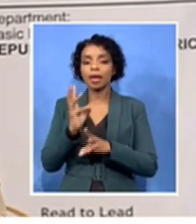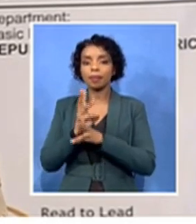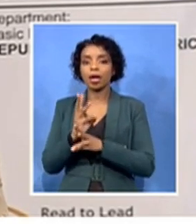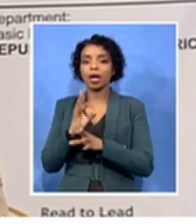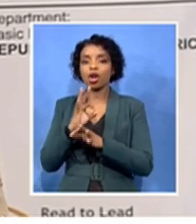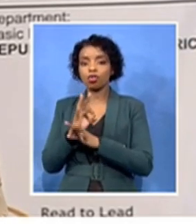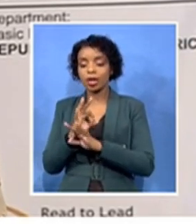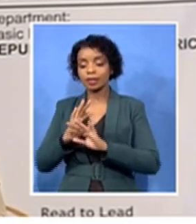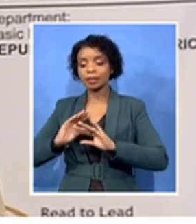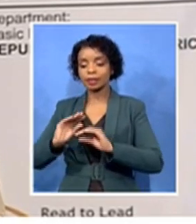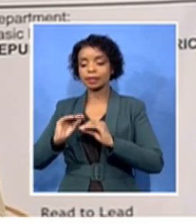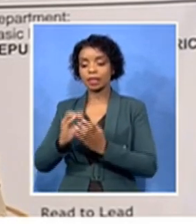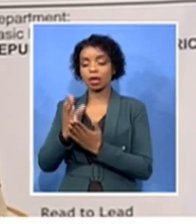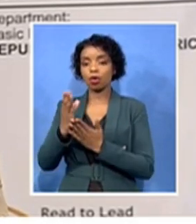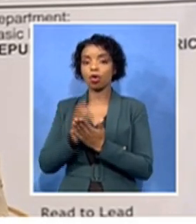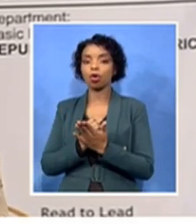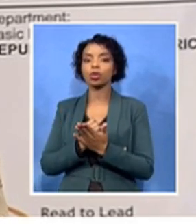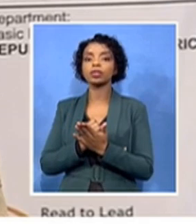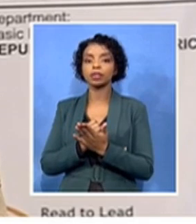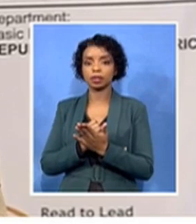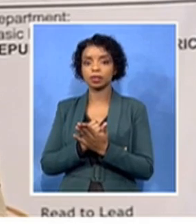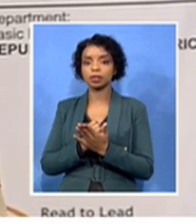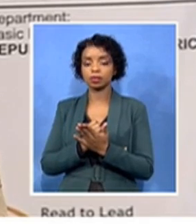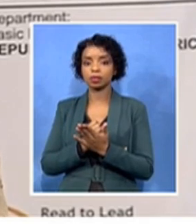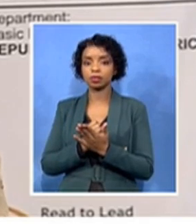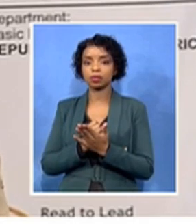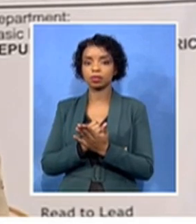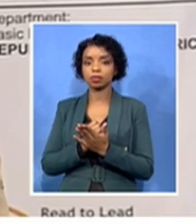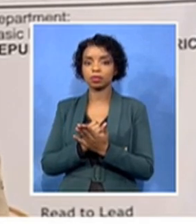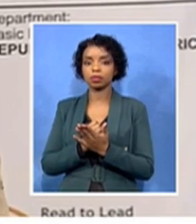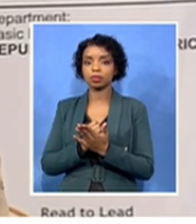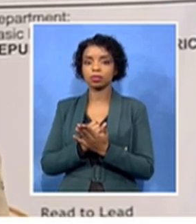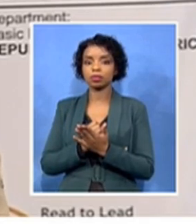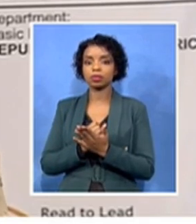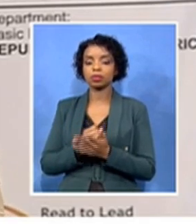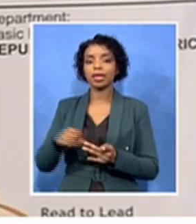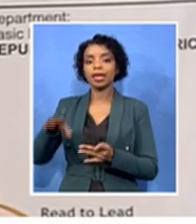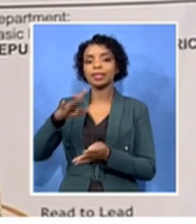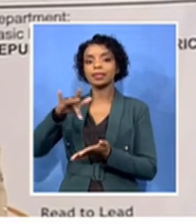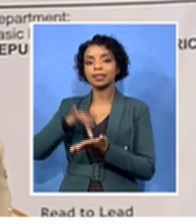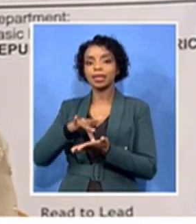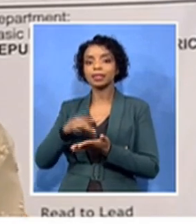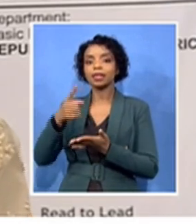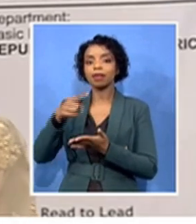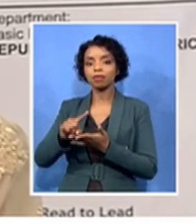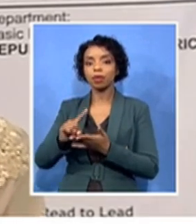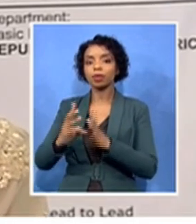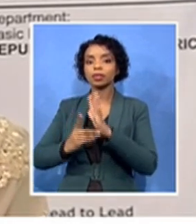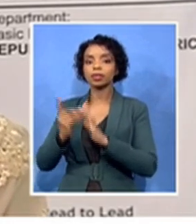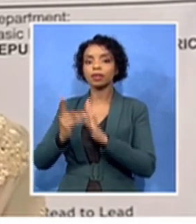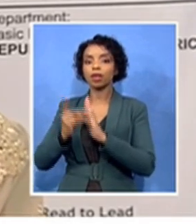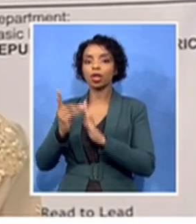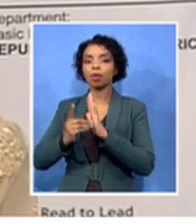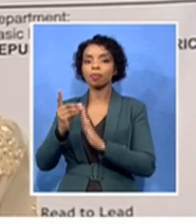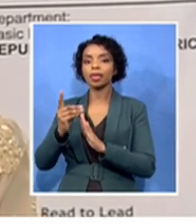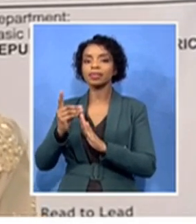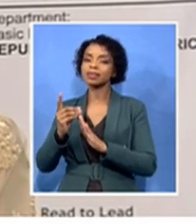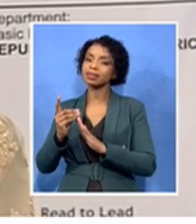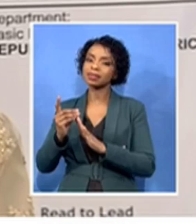the Center for Development Studies database says of the 400,000